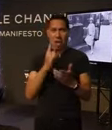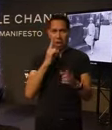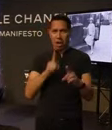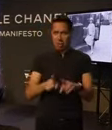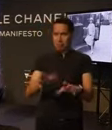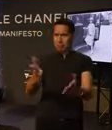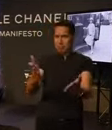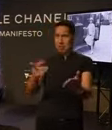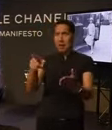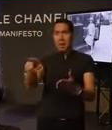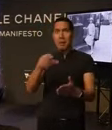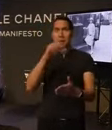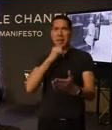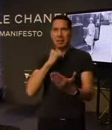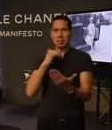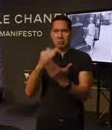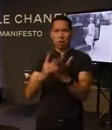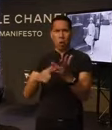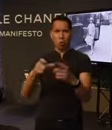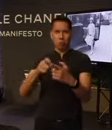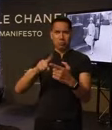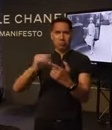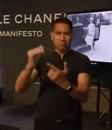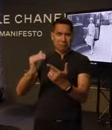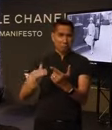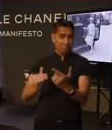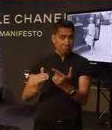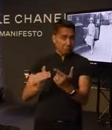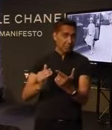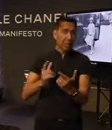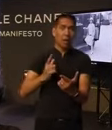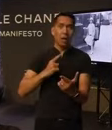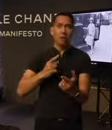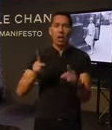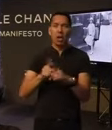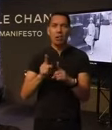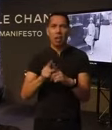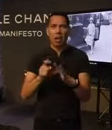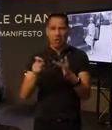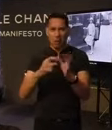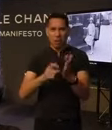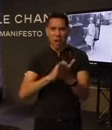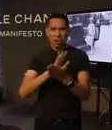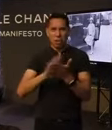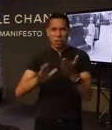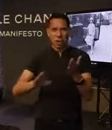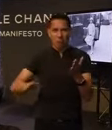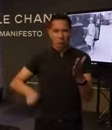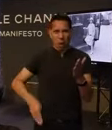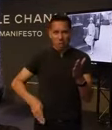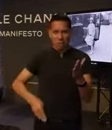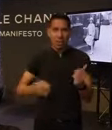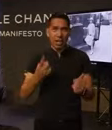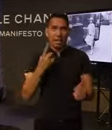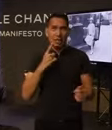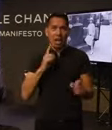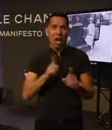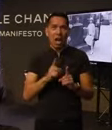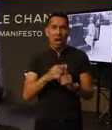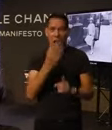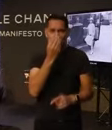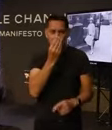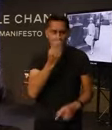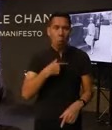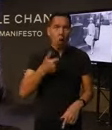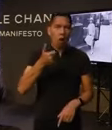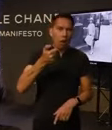menswear, the codes of menswear, especially, you know, the patch pockets where one, she could put her lighter, her handkerchief, her keys,